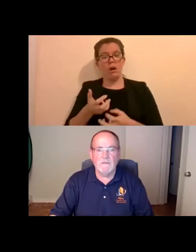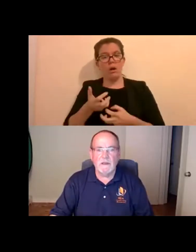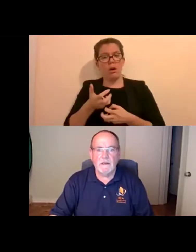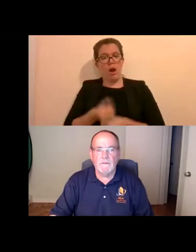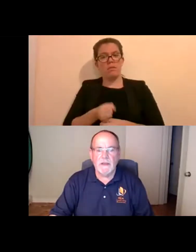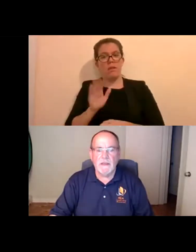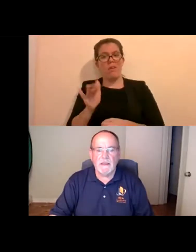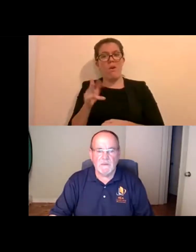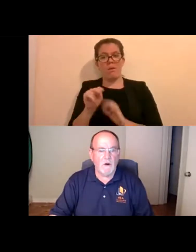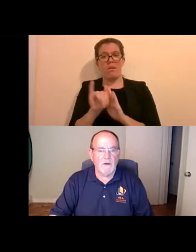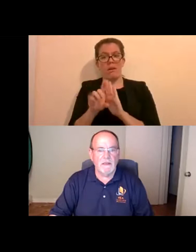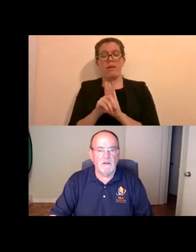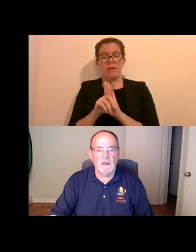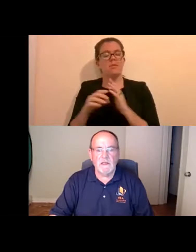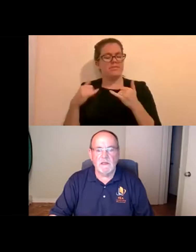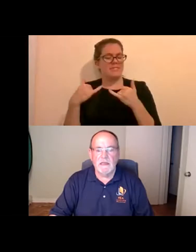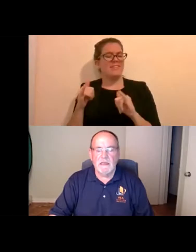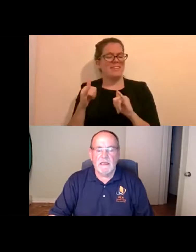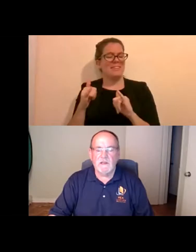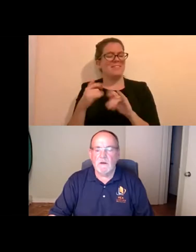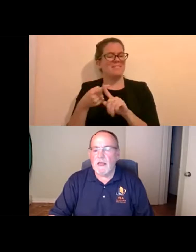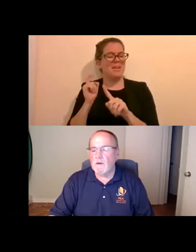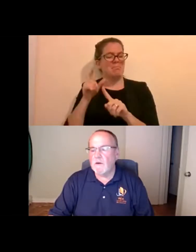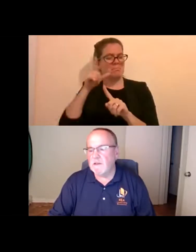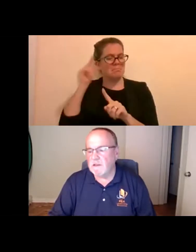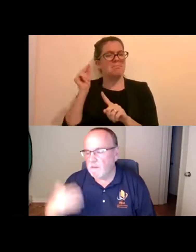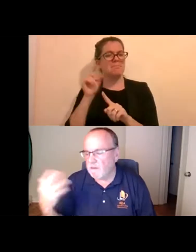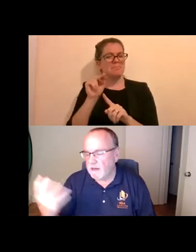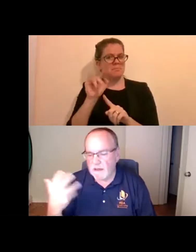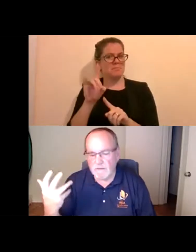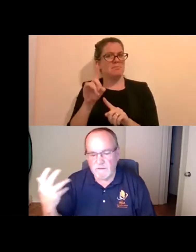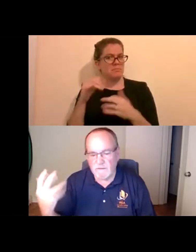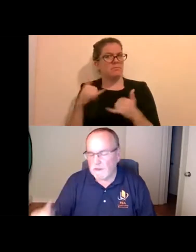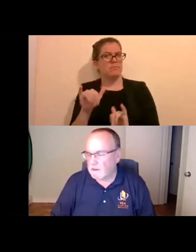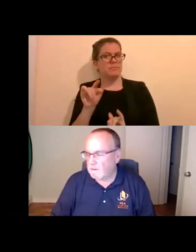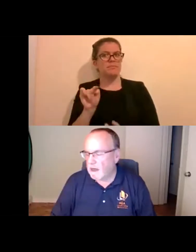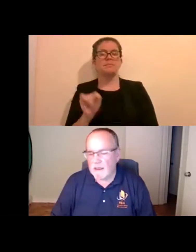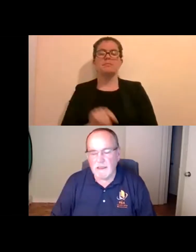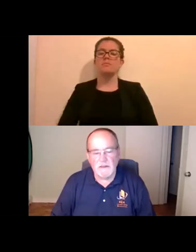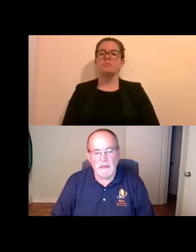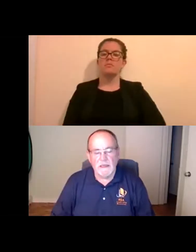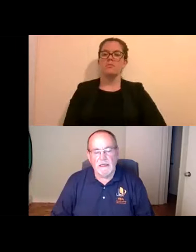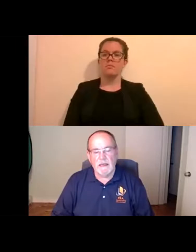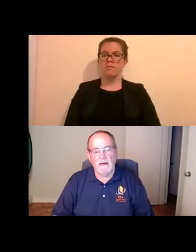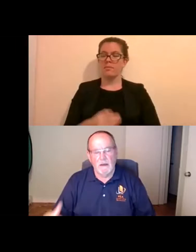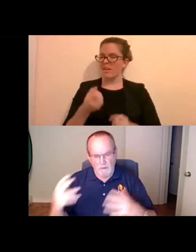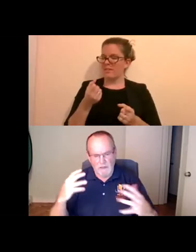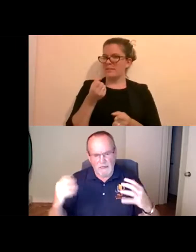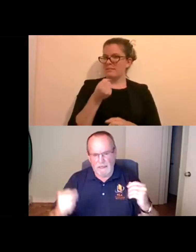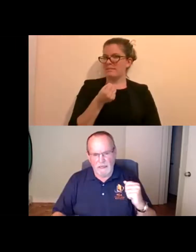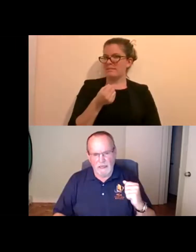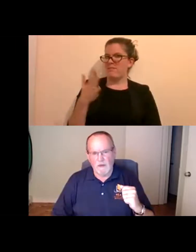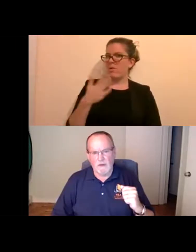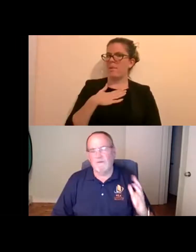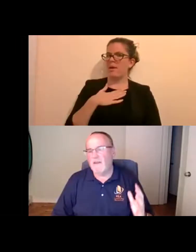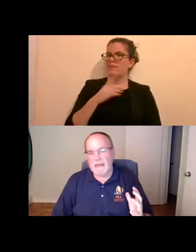identity as part of education. And so in a lot of ways, there's a couple of my deaf colleagues and I were talking,